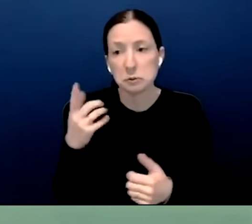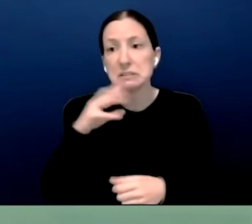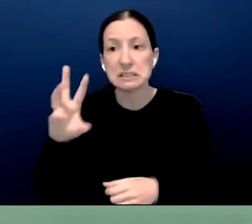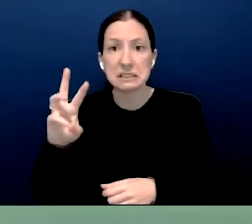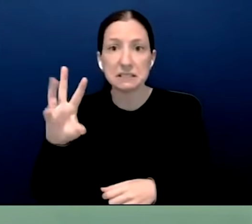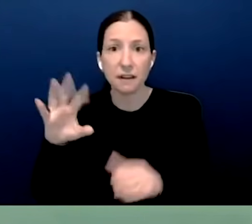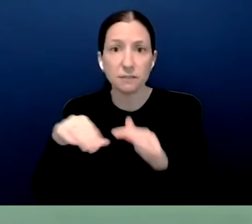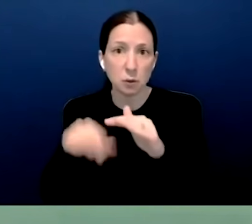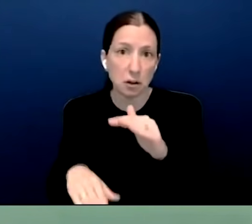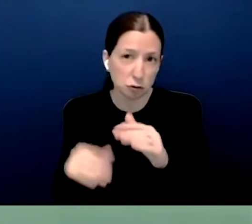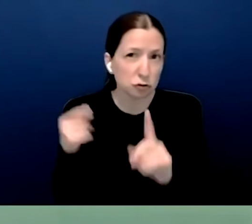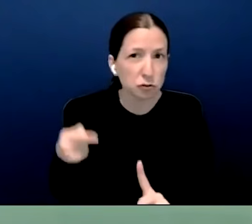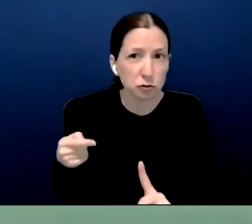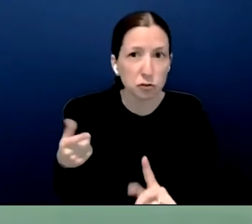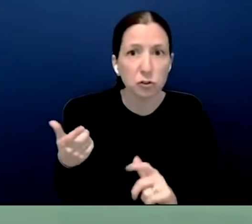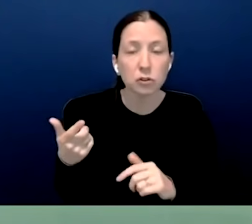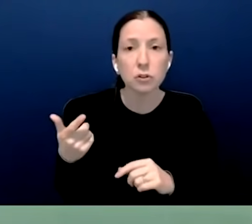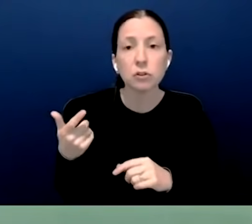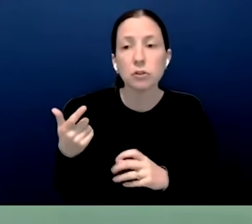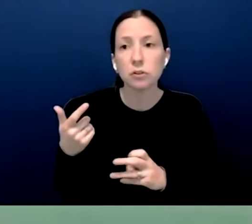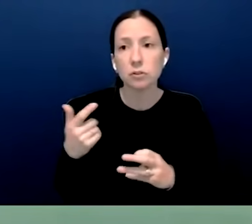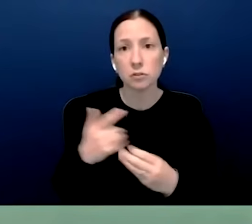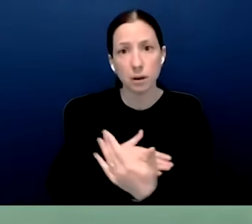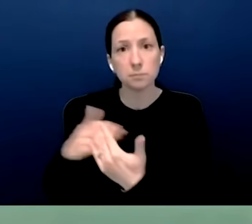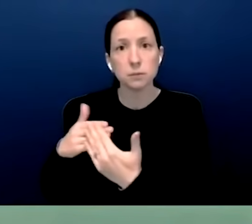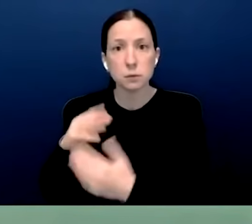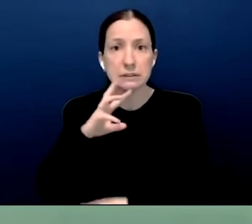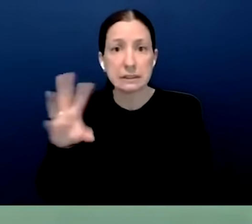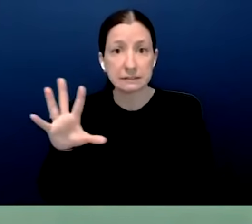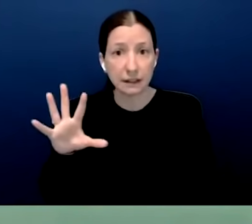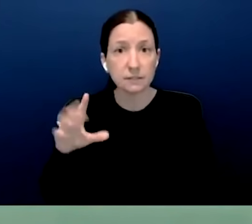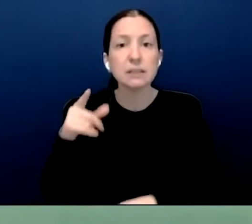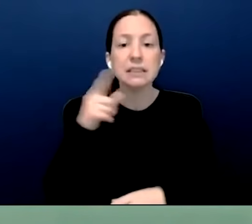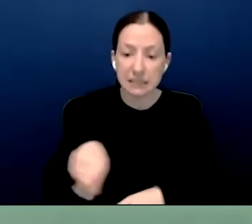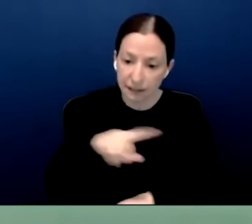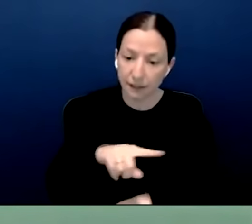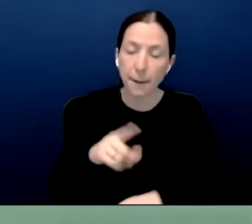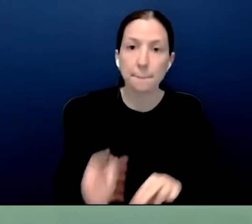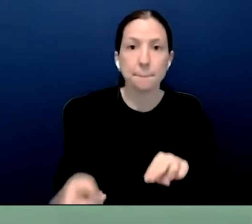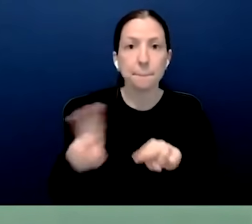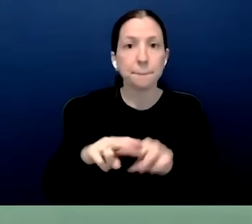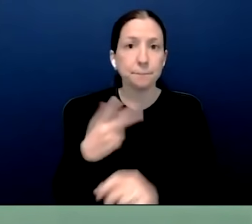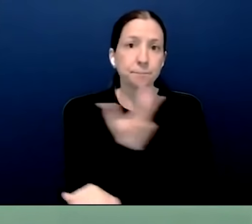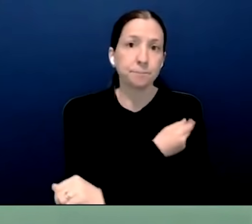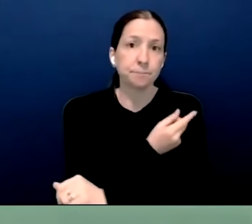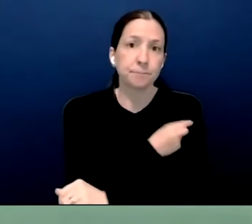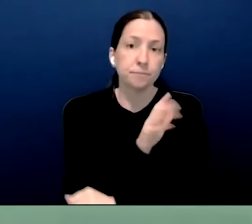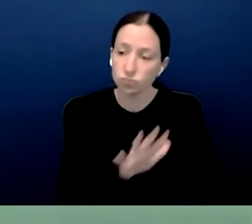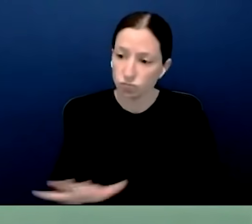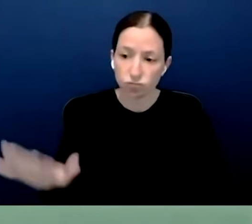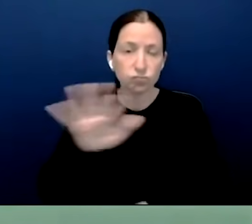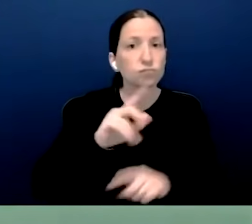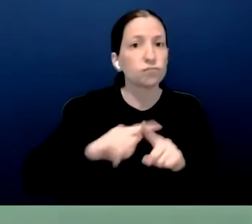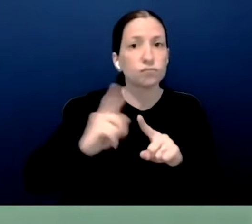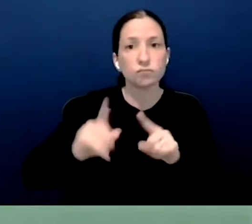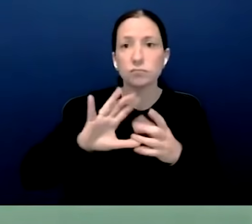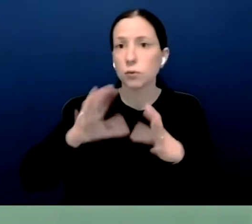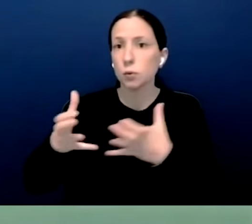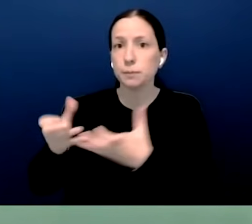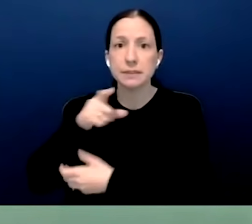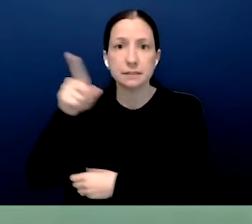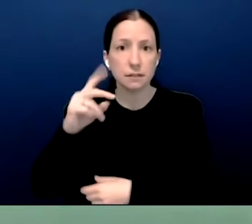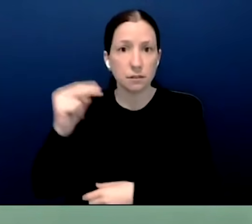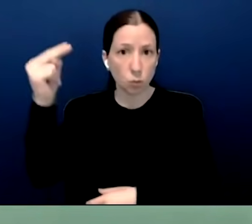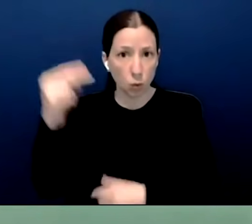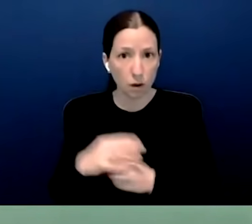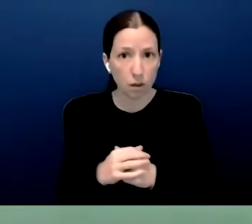between up to the age of 65 to increase vaccination rates across demographics in the North. And obviously you see